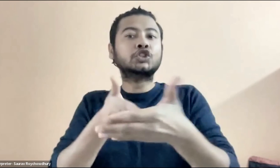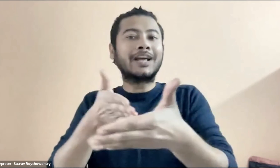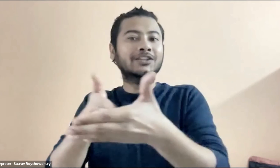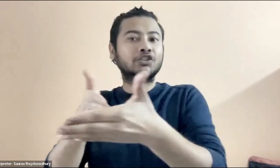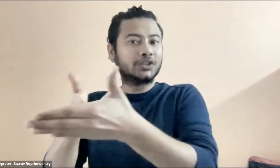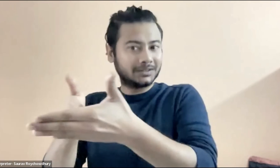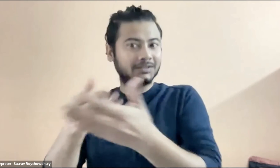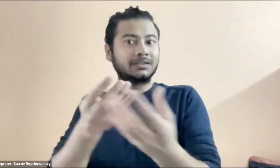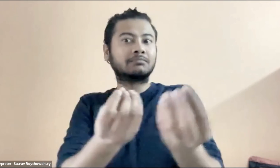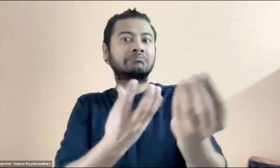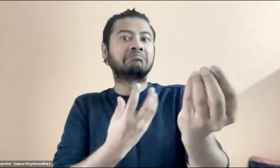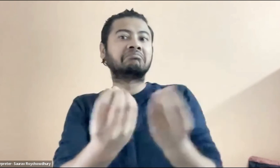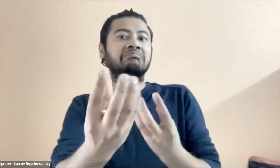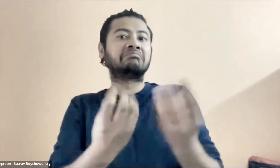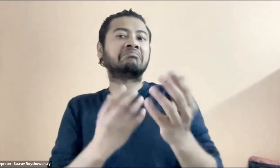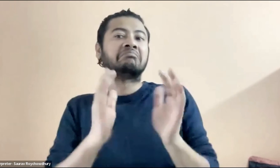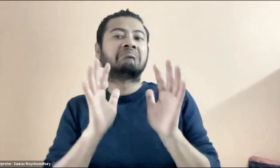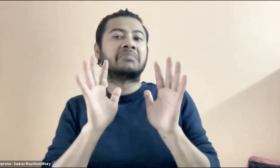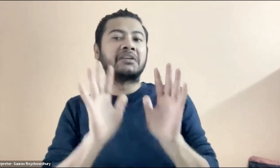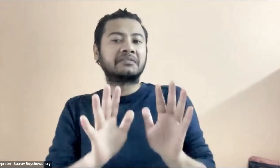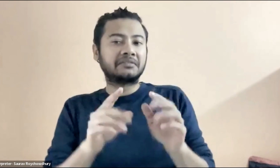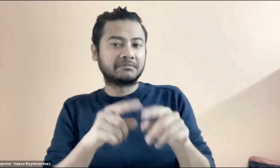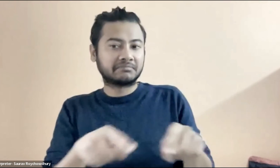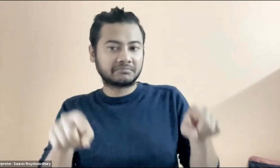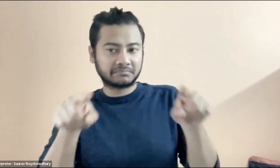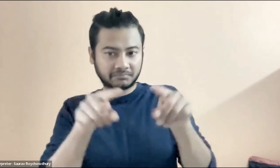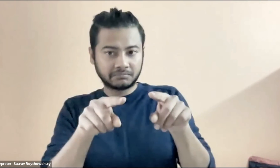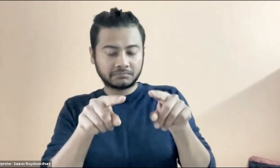that these now may be becoming